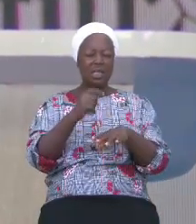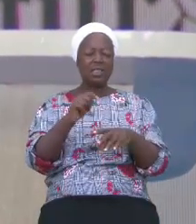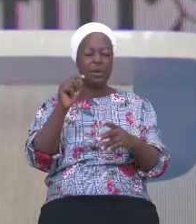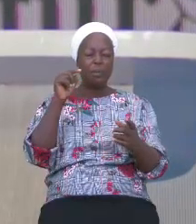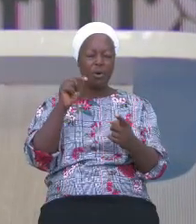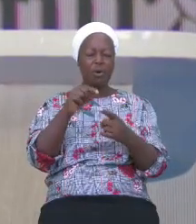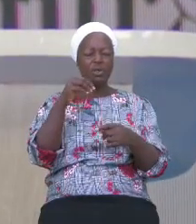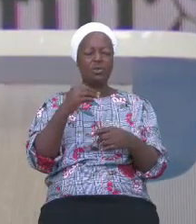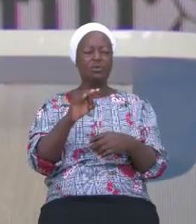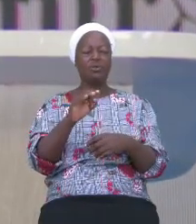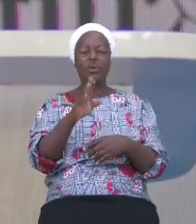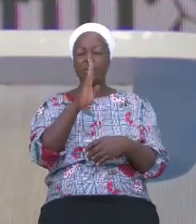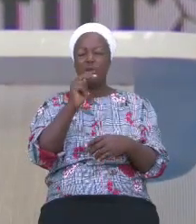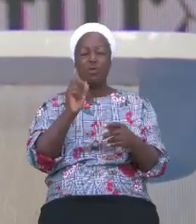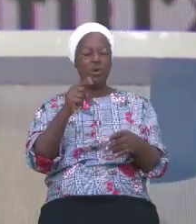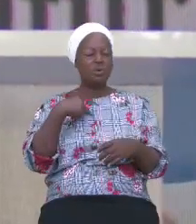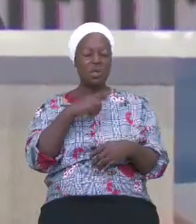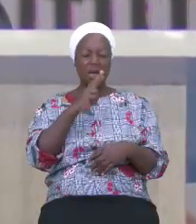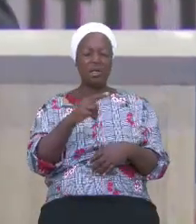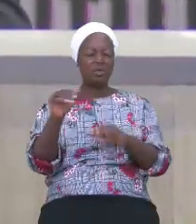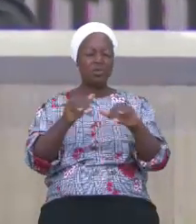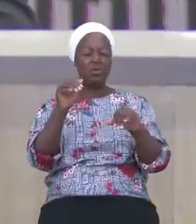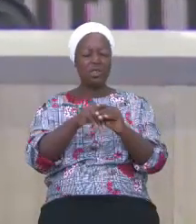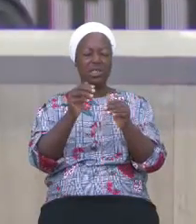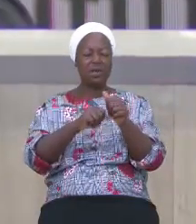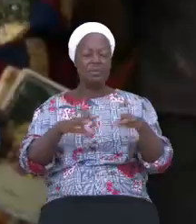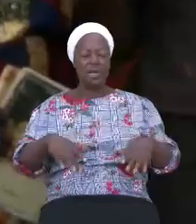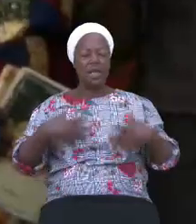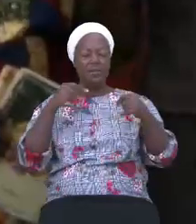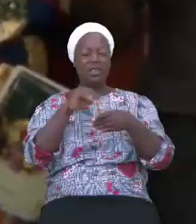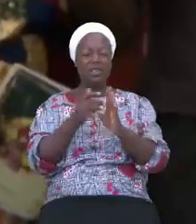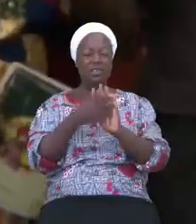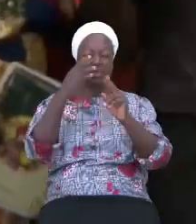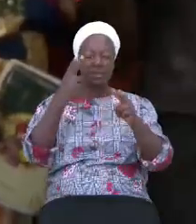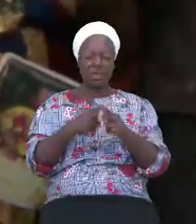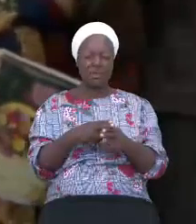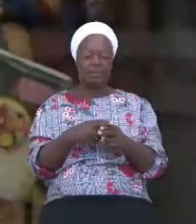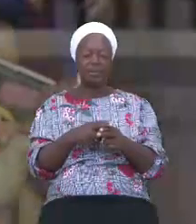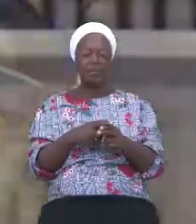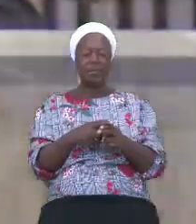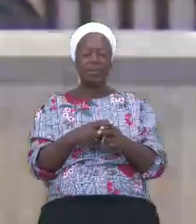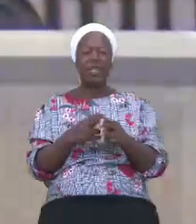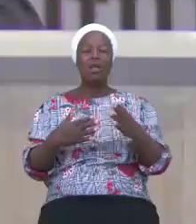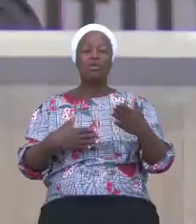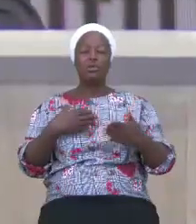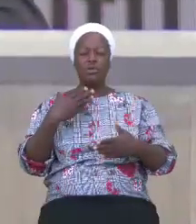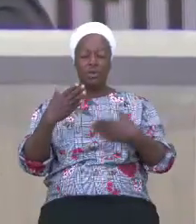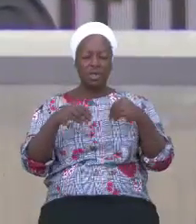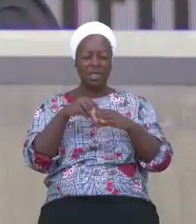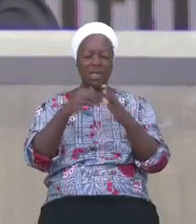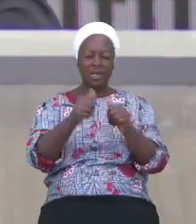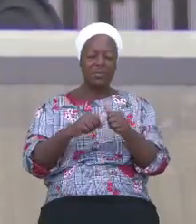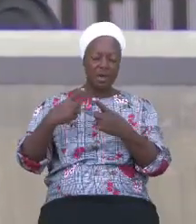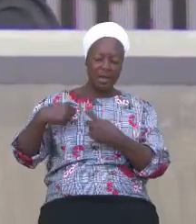we have, you do in every life in Jesus' name. Joy in every